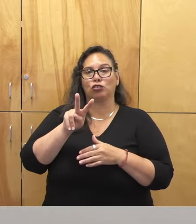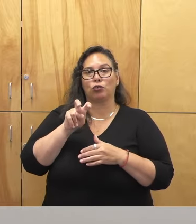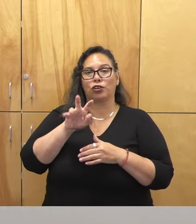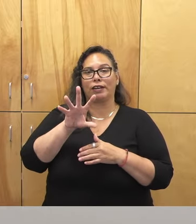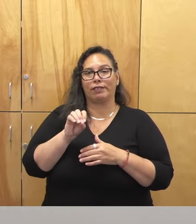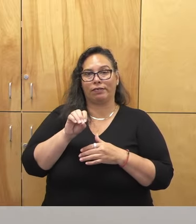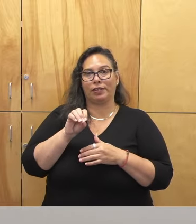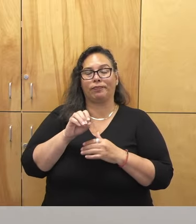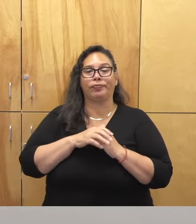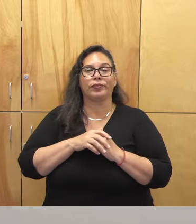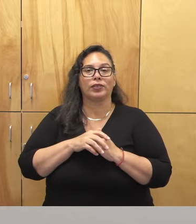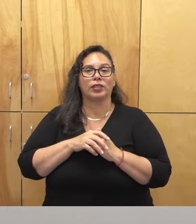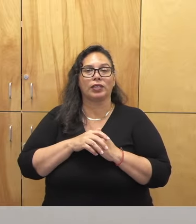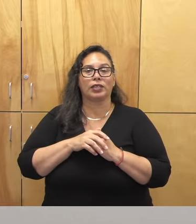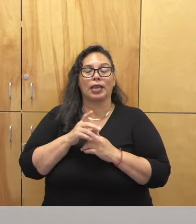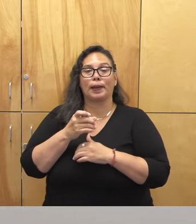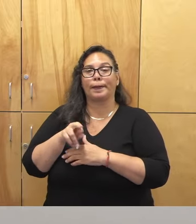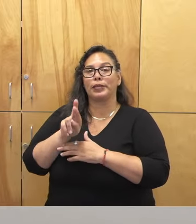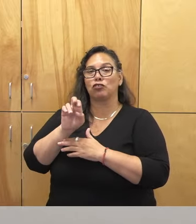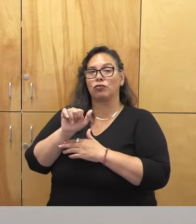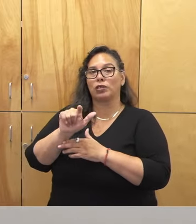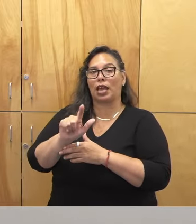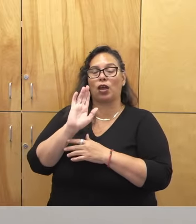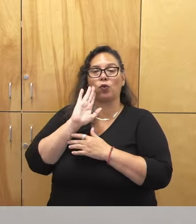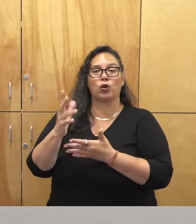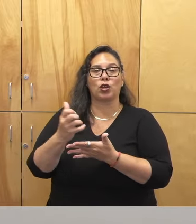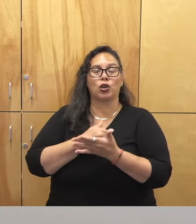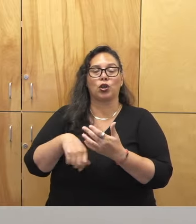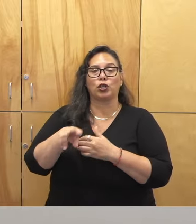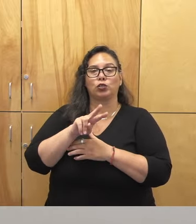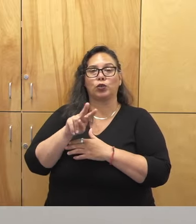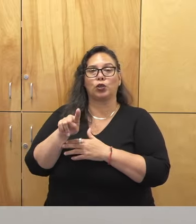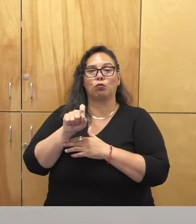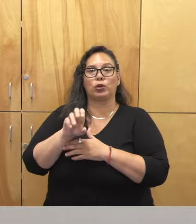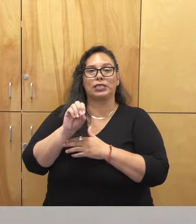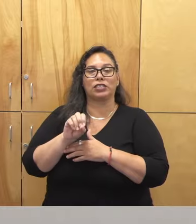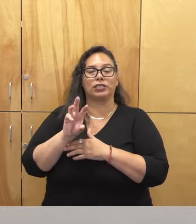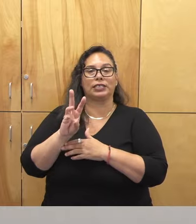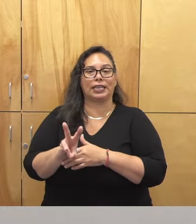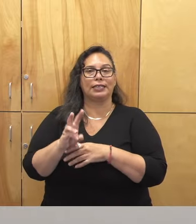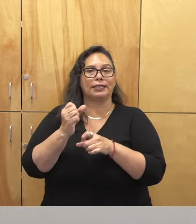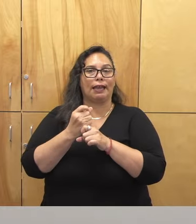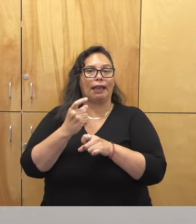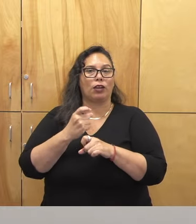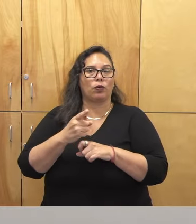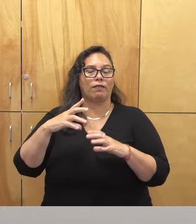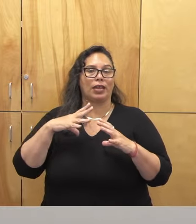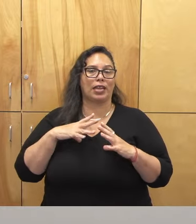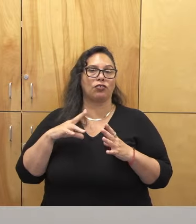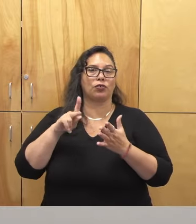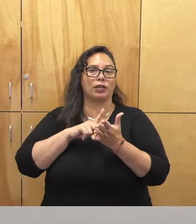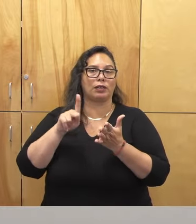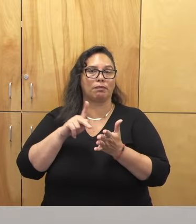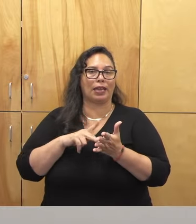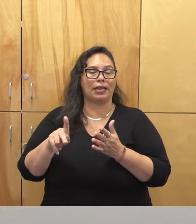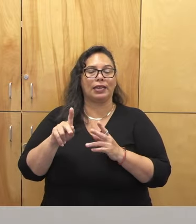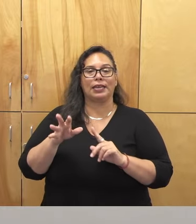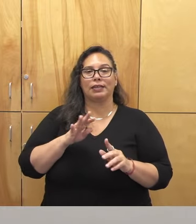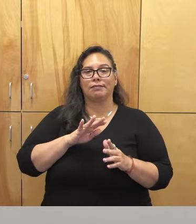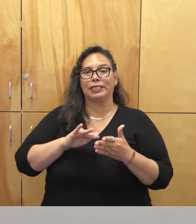$3,250. Mr. Riel will earn 22.06 working days of annual vacation with pay exclusive of holidays